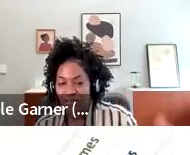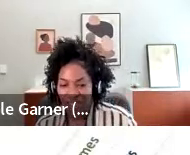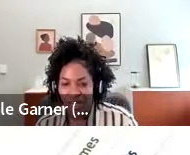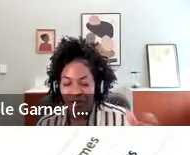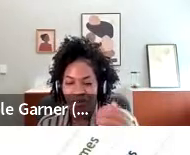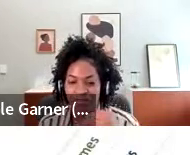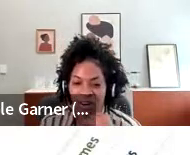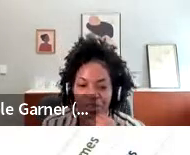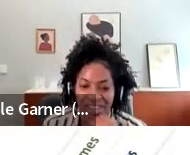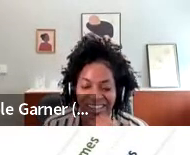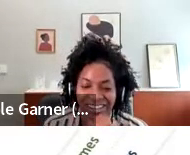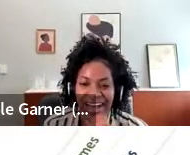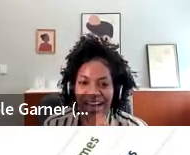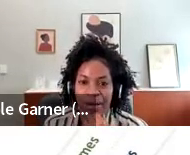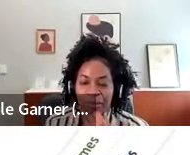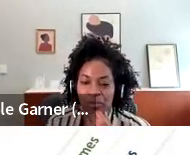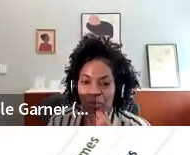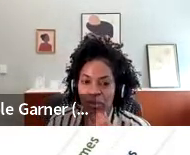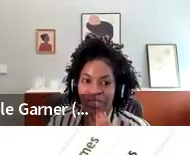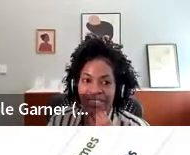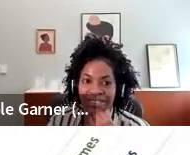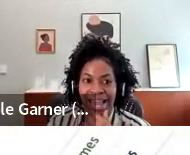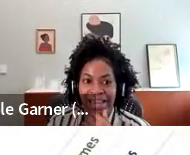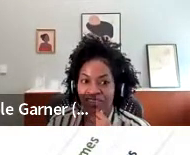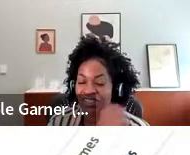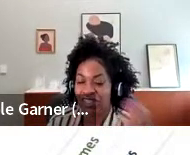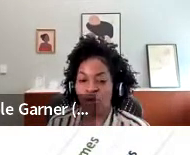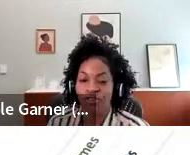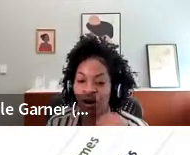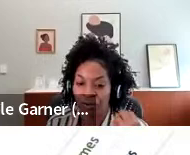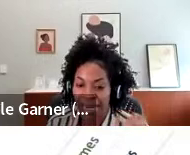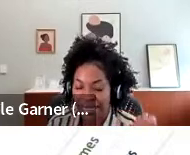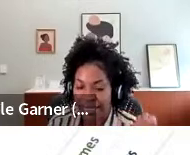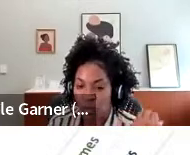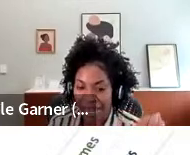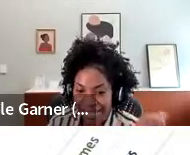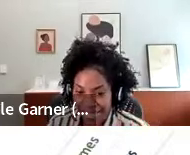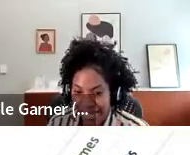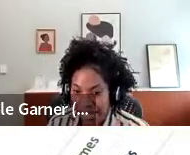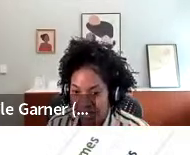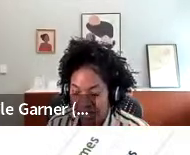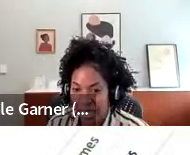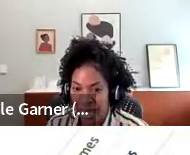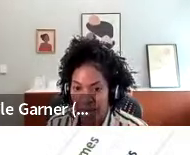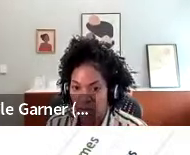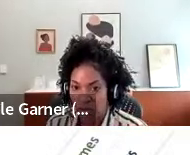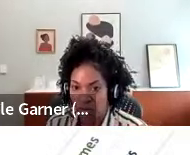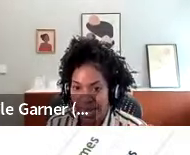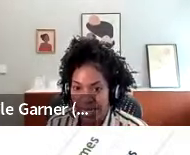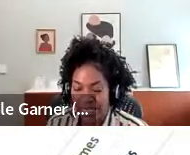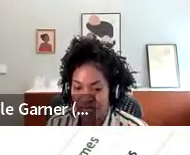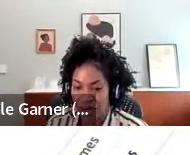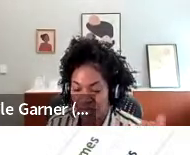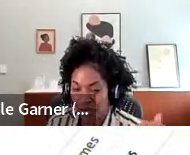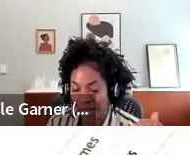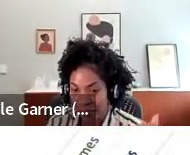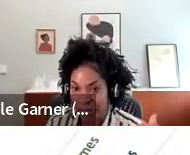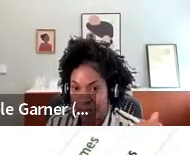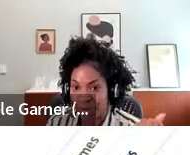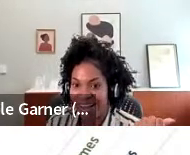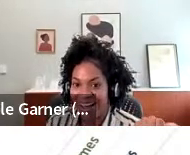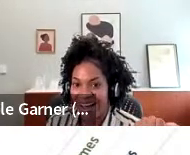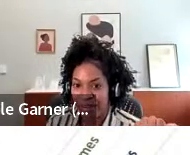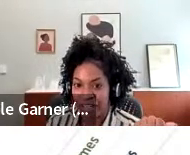a little, further, when we looked at just the overall ranking, Wyandotte County was ranked as far for